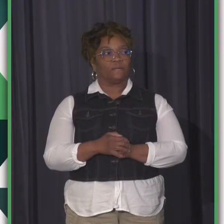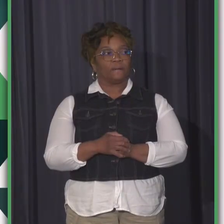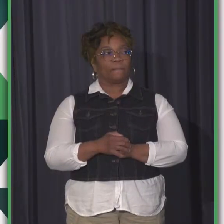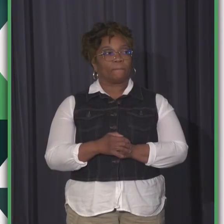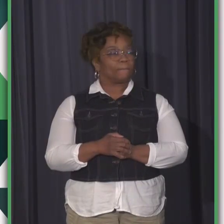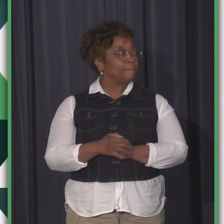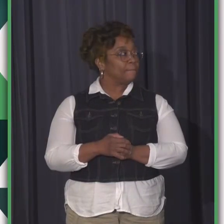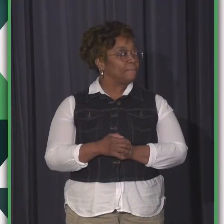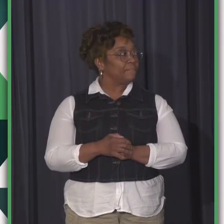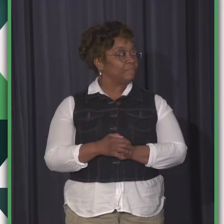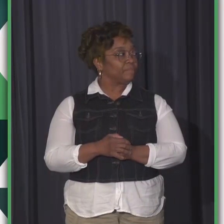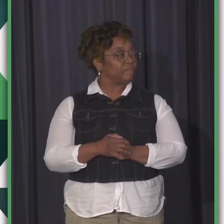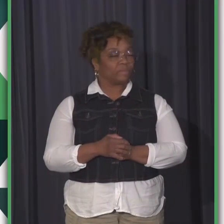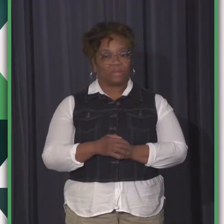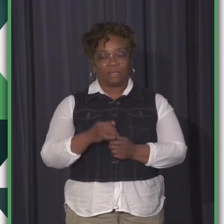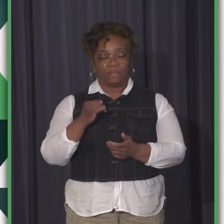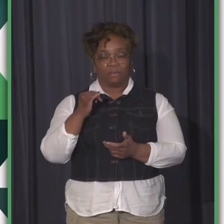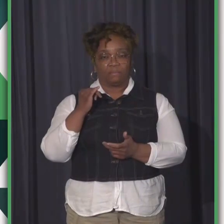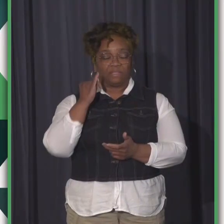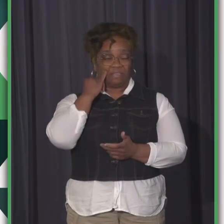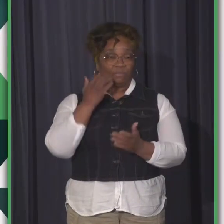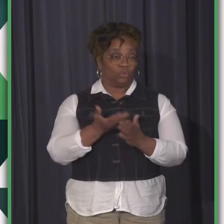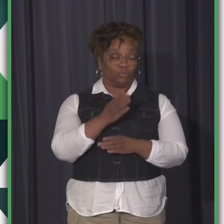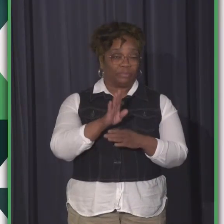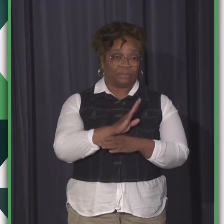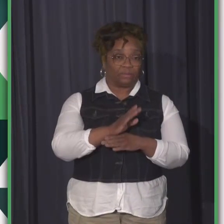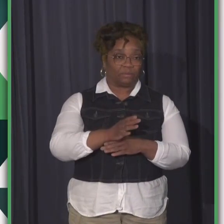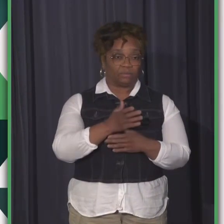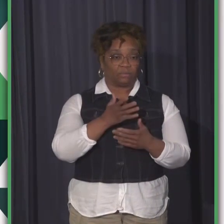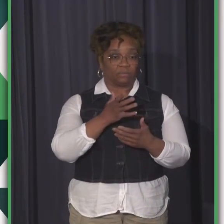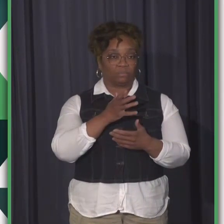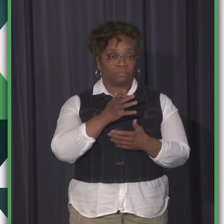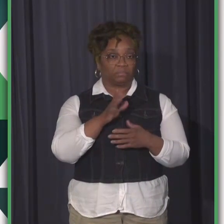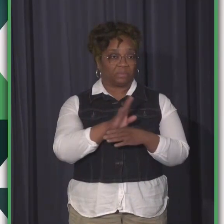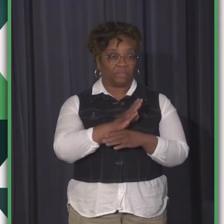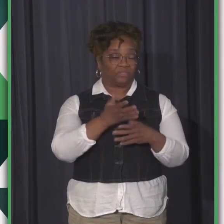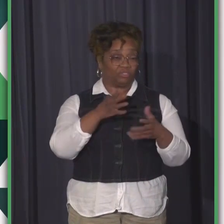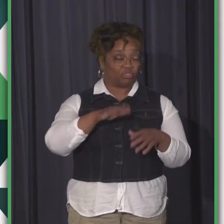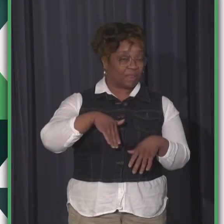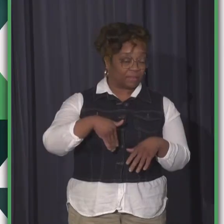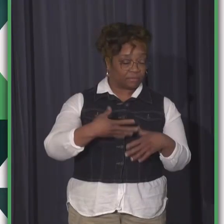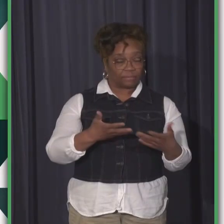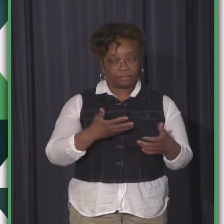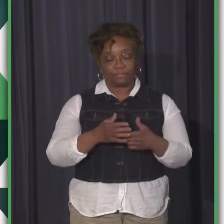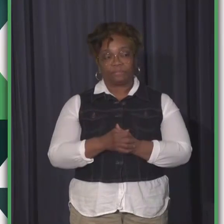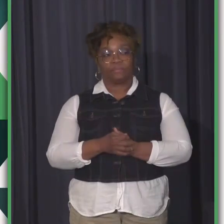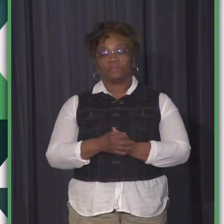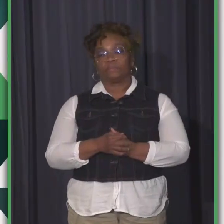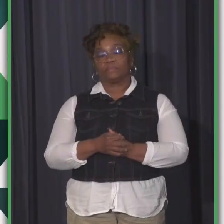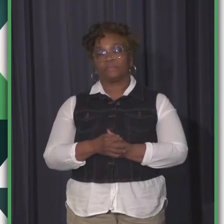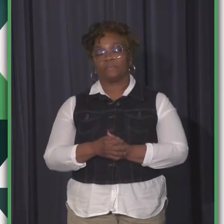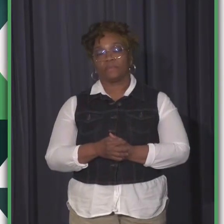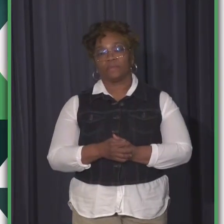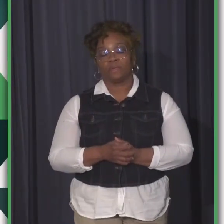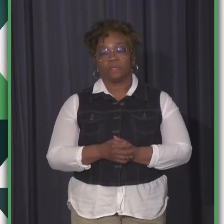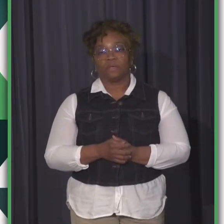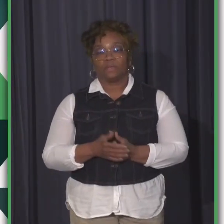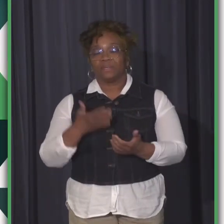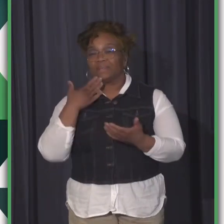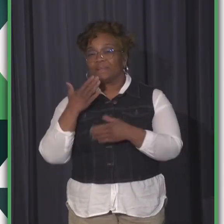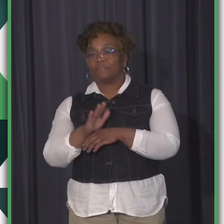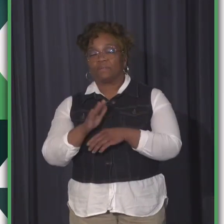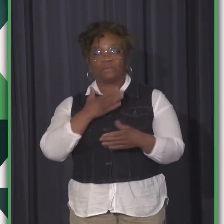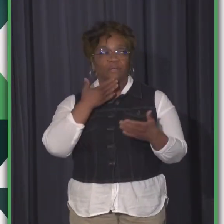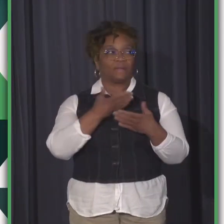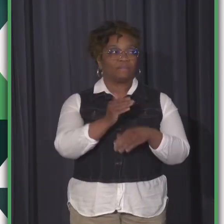If it's a new business or unfinished business. Yep. Through the chair. Yes. Good afternoon. Good afternoon. Honorable Chair and honorable